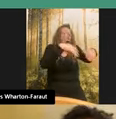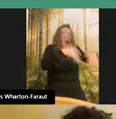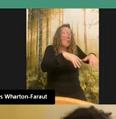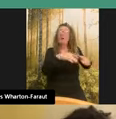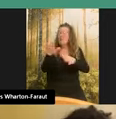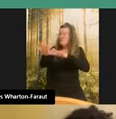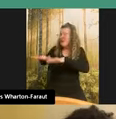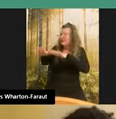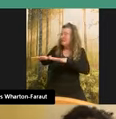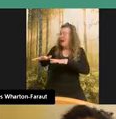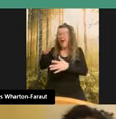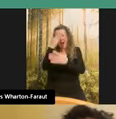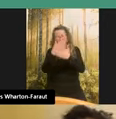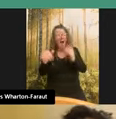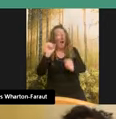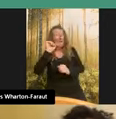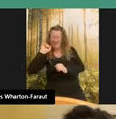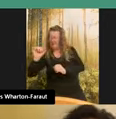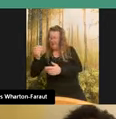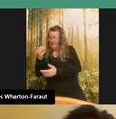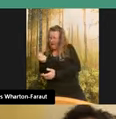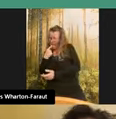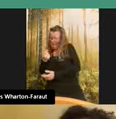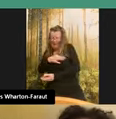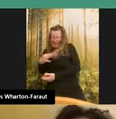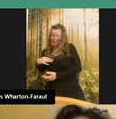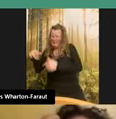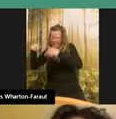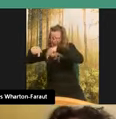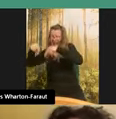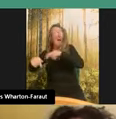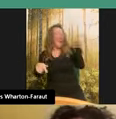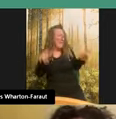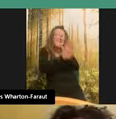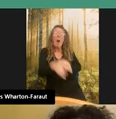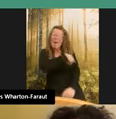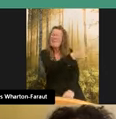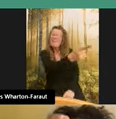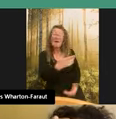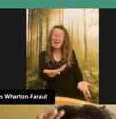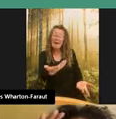in tropical forests. So the decimation of, we see lots of images